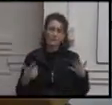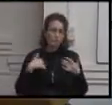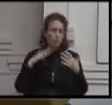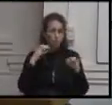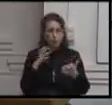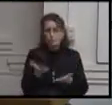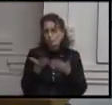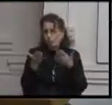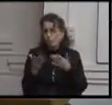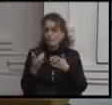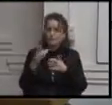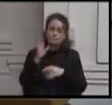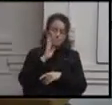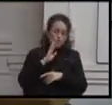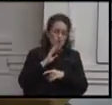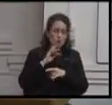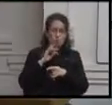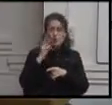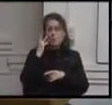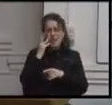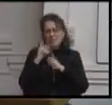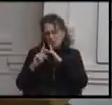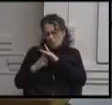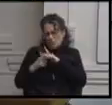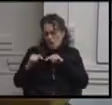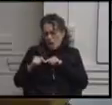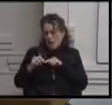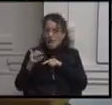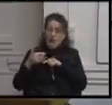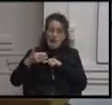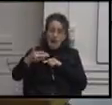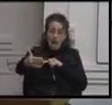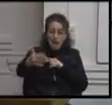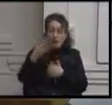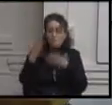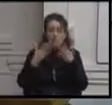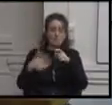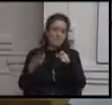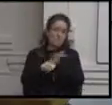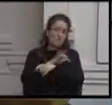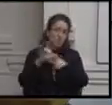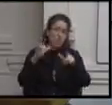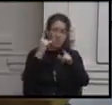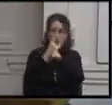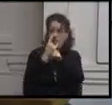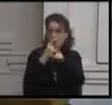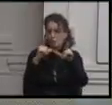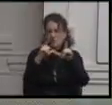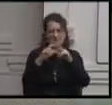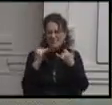and wine at the beginning, and then maybe in the future move into a full liquor license.